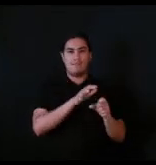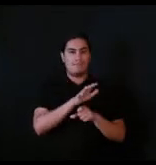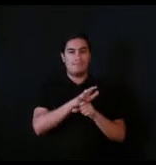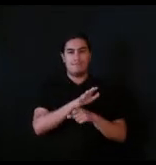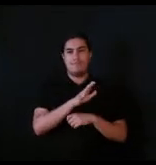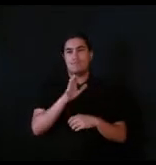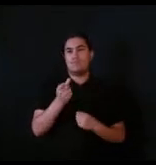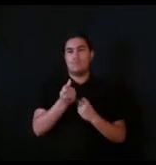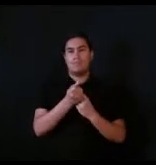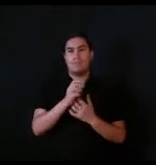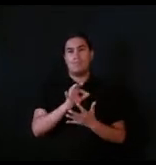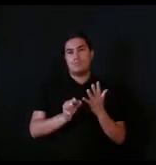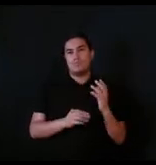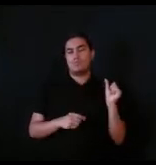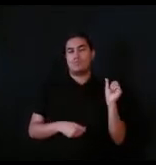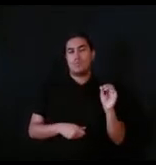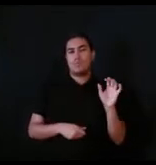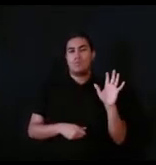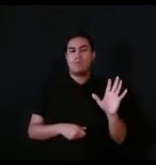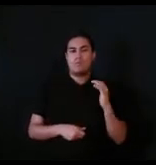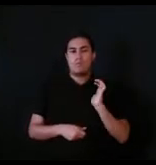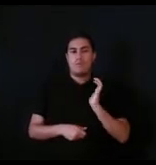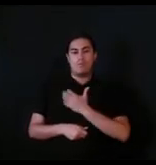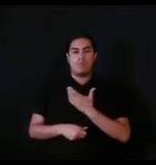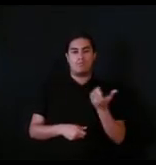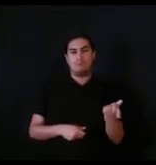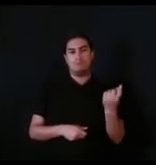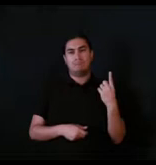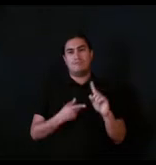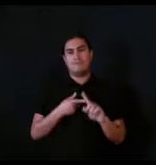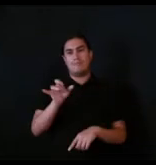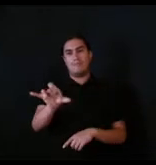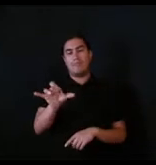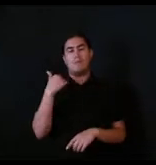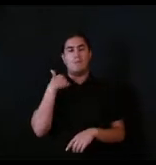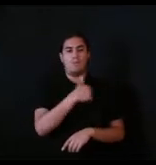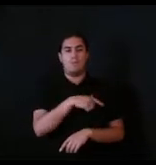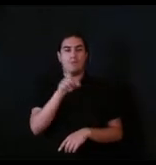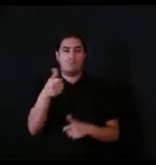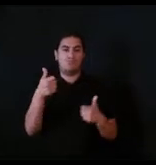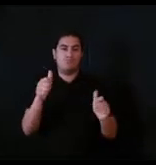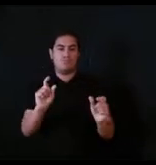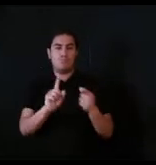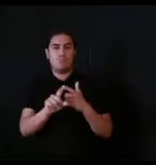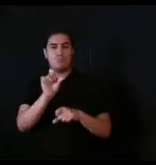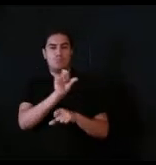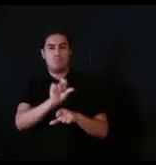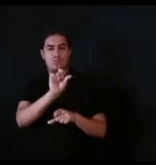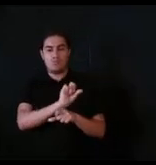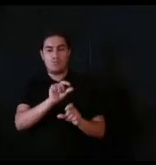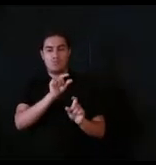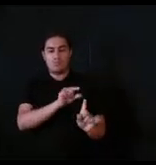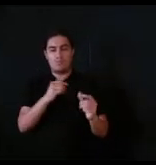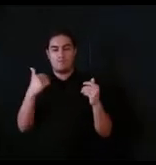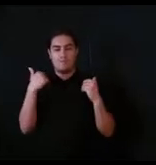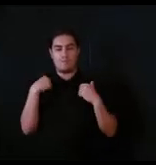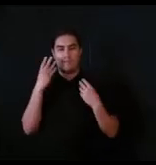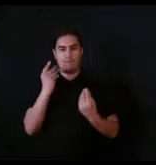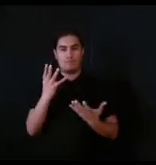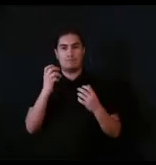option um so our takeaway um from that is that we really need to try to work to get some of this